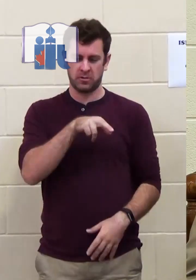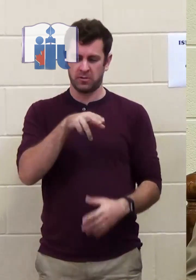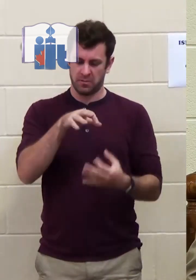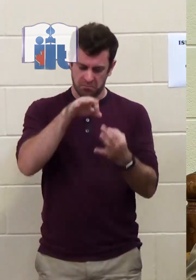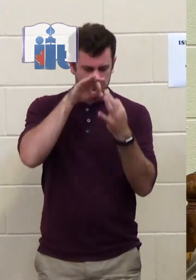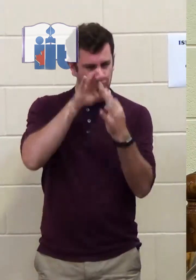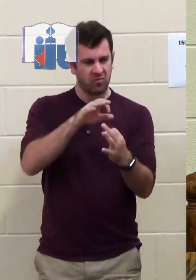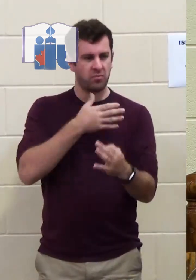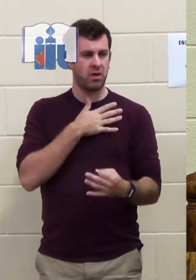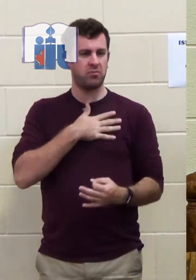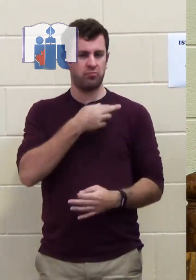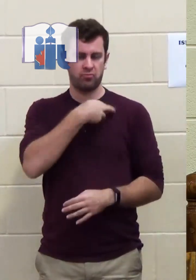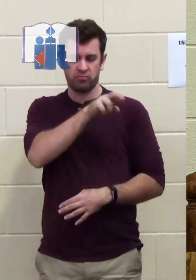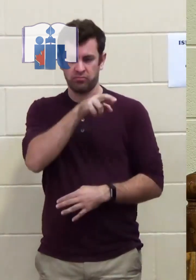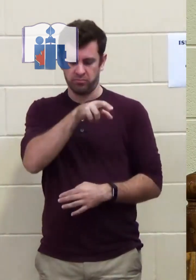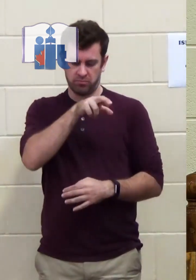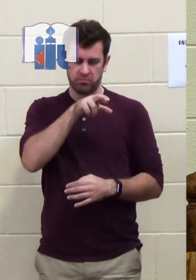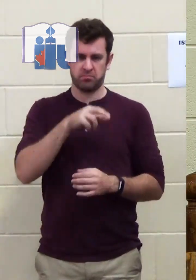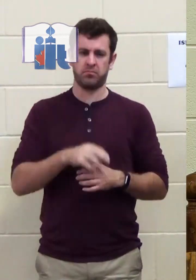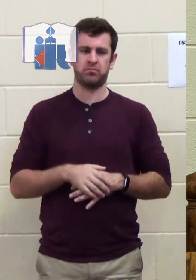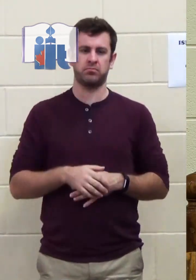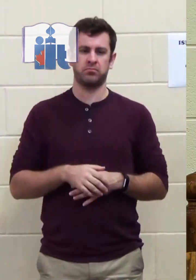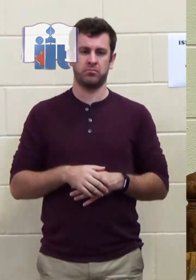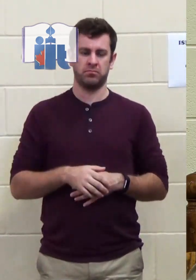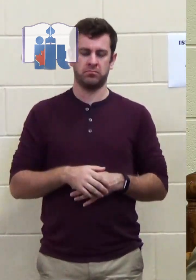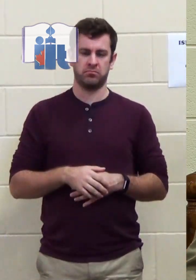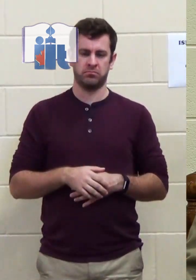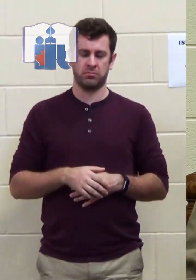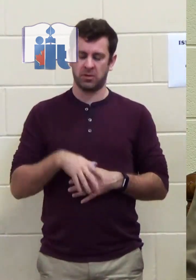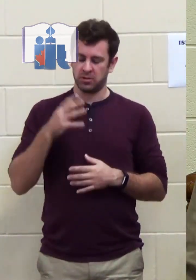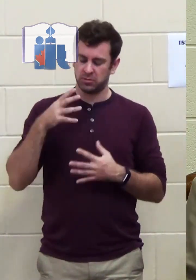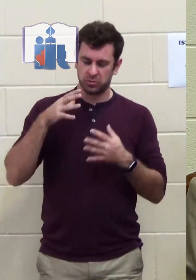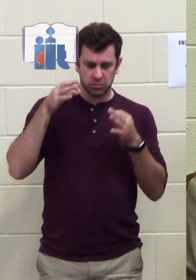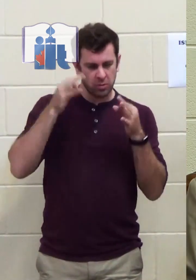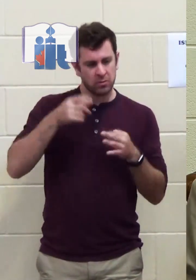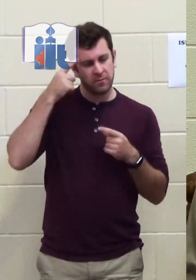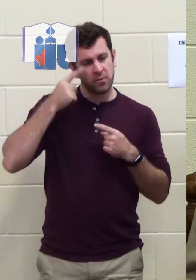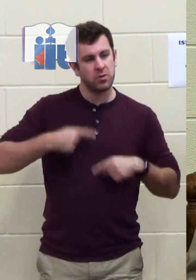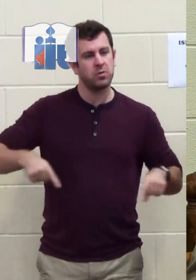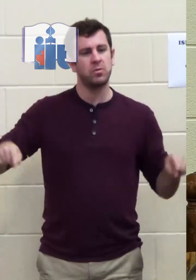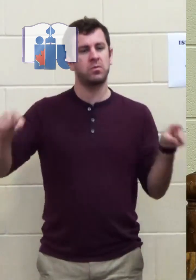have perfected it. I have chosen for you al-Islam.